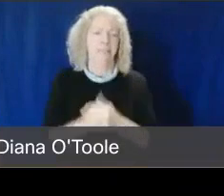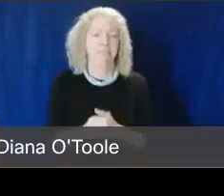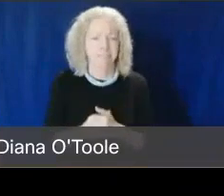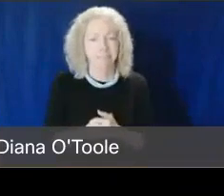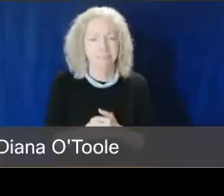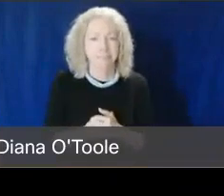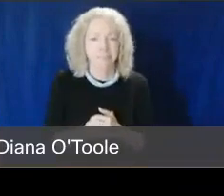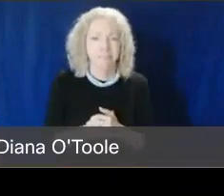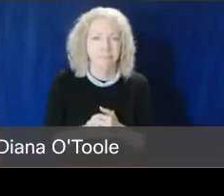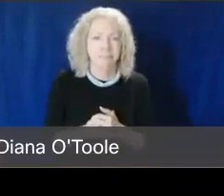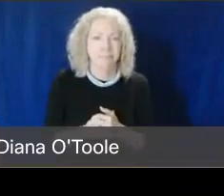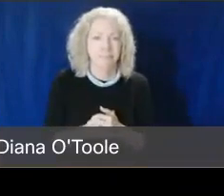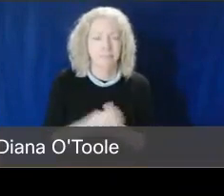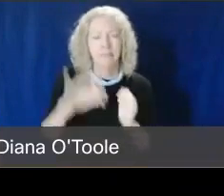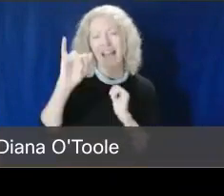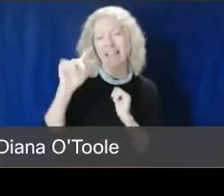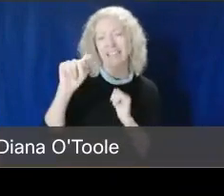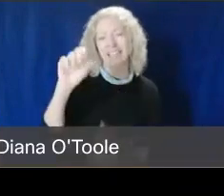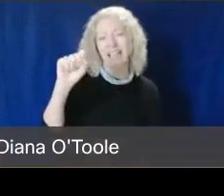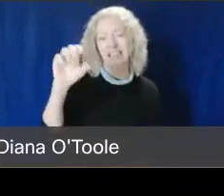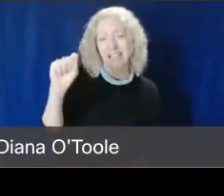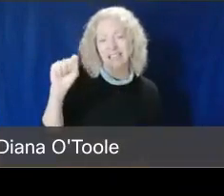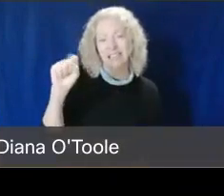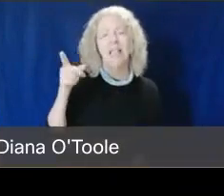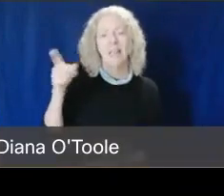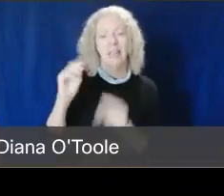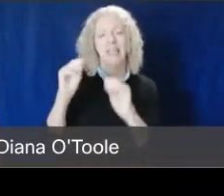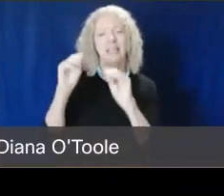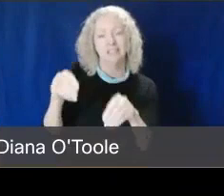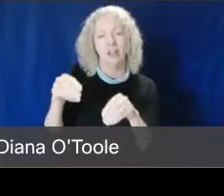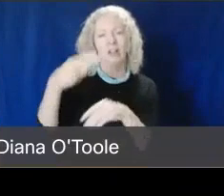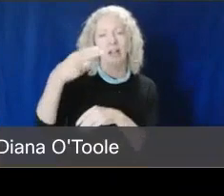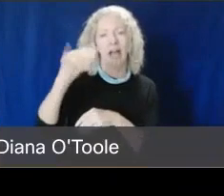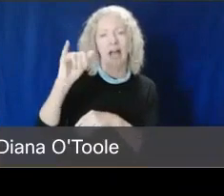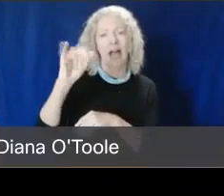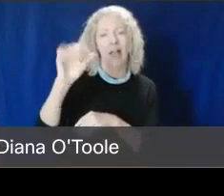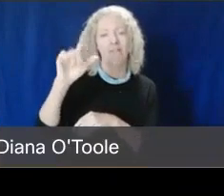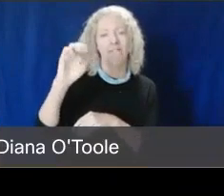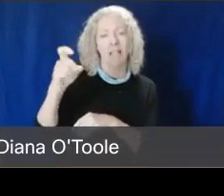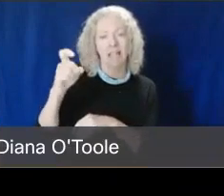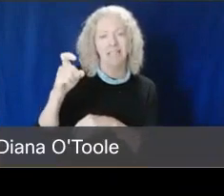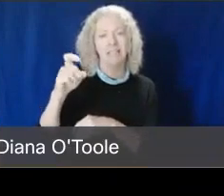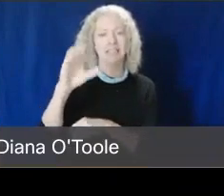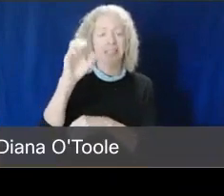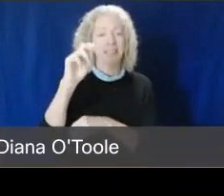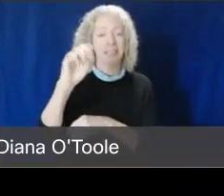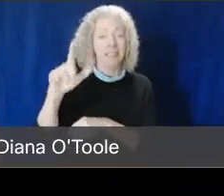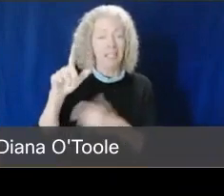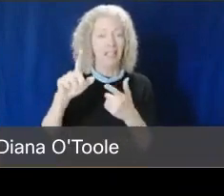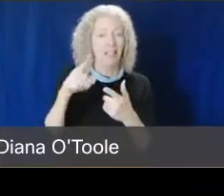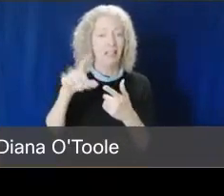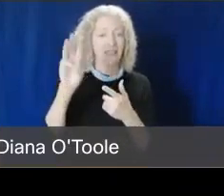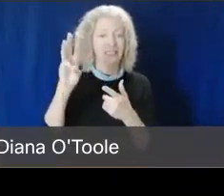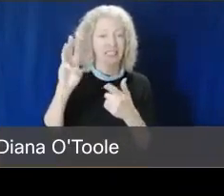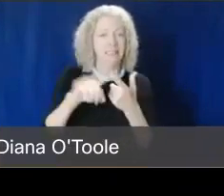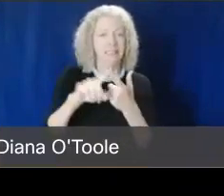ITSS has installed the HyFlex in 6 Centennial classrooms, 8 Rampart classrooms, 1 downtown classroom.